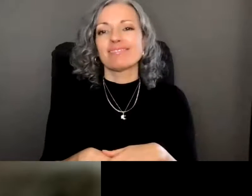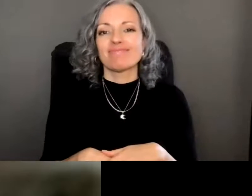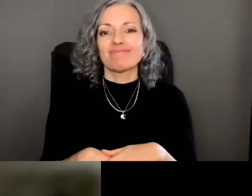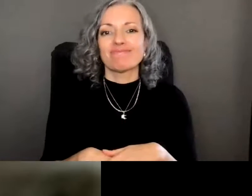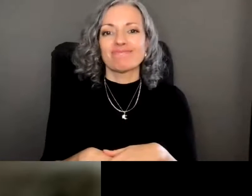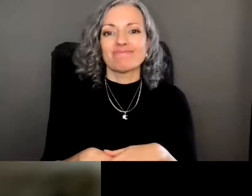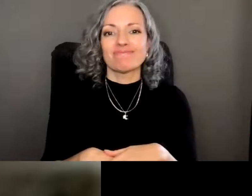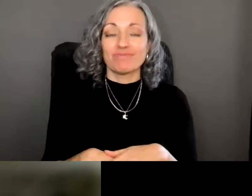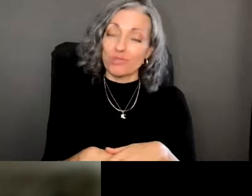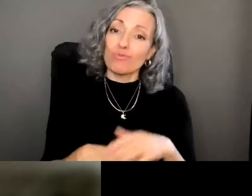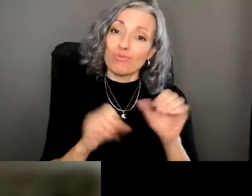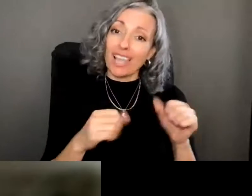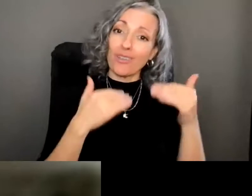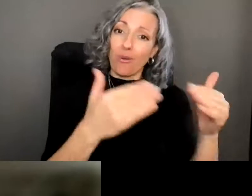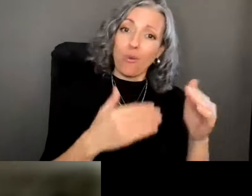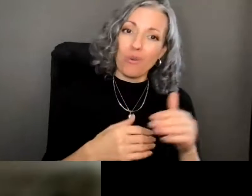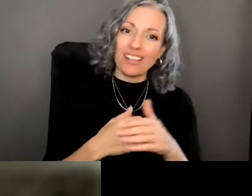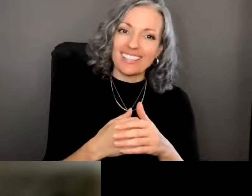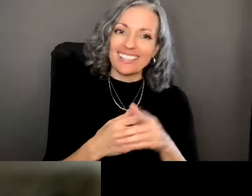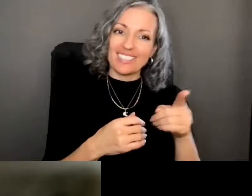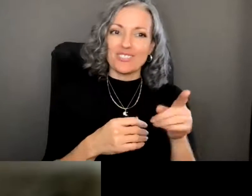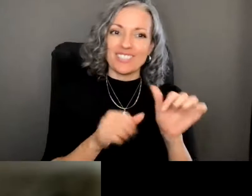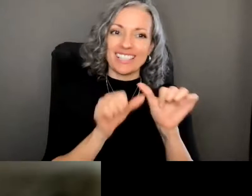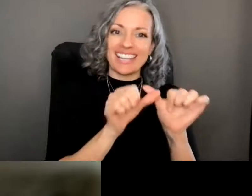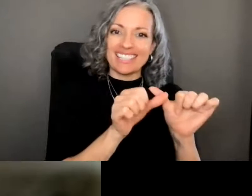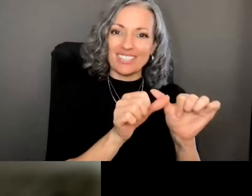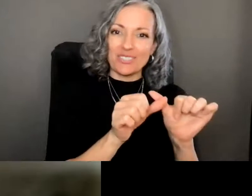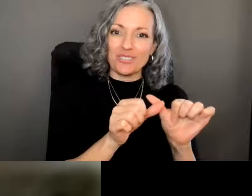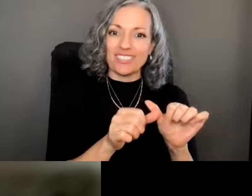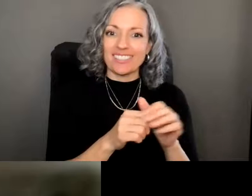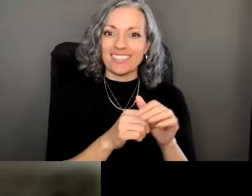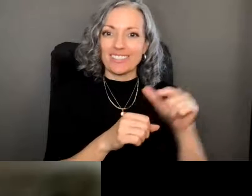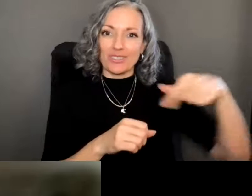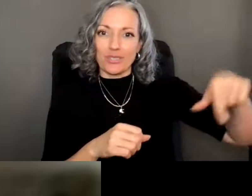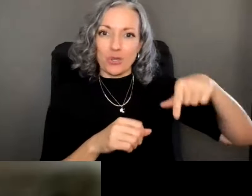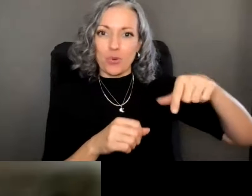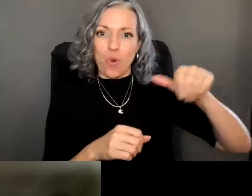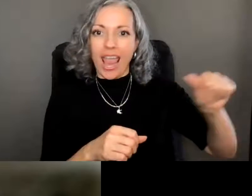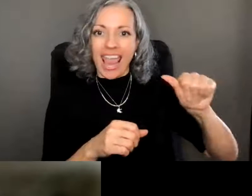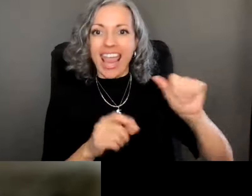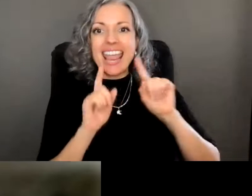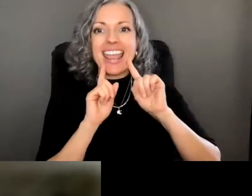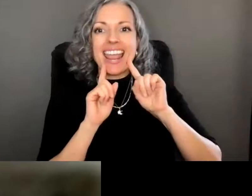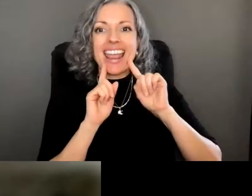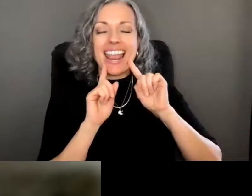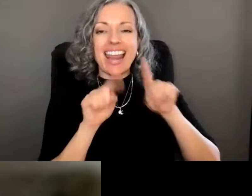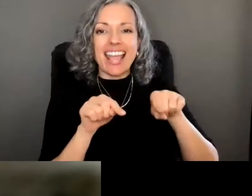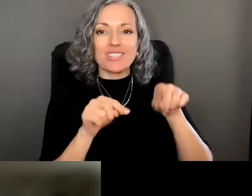to go back to Barbara so you can continue the Q&A and even answering some questions from the